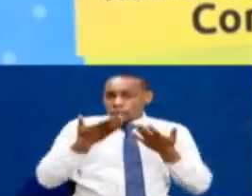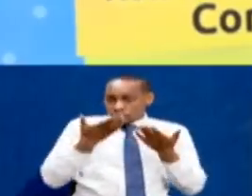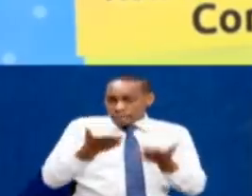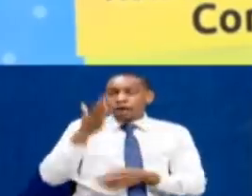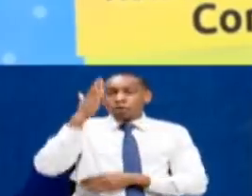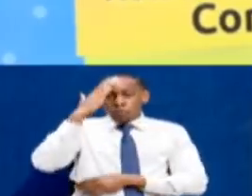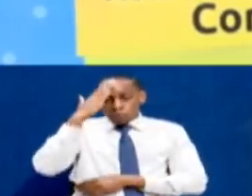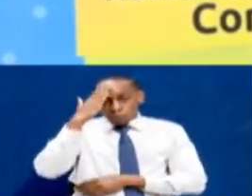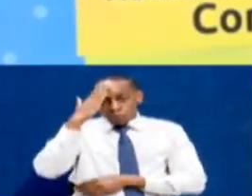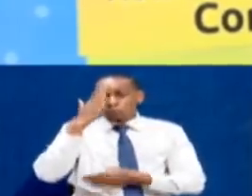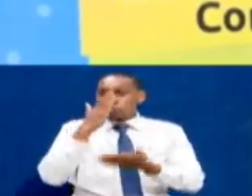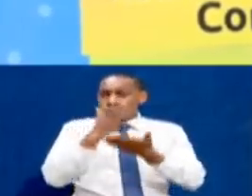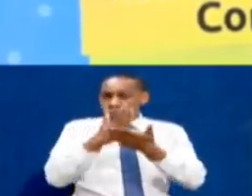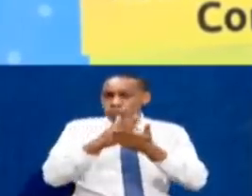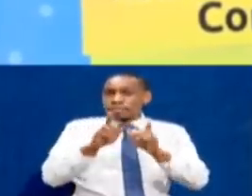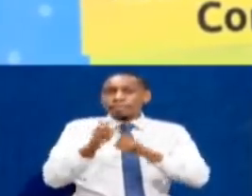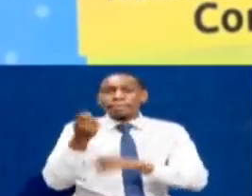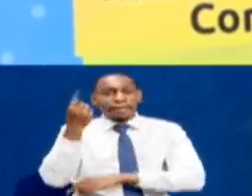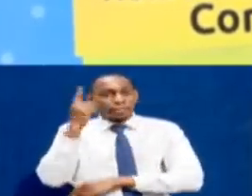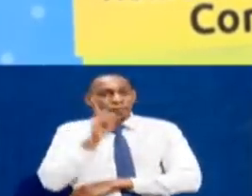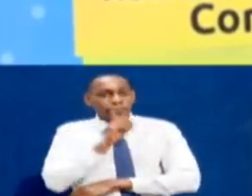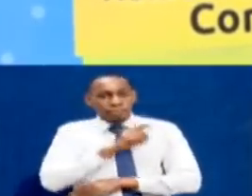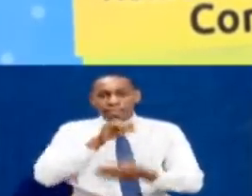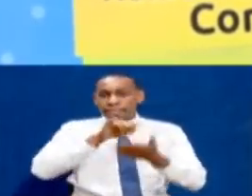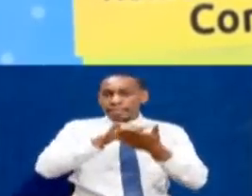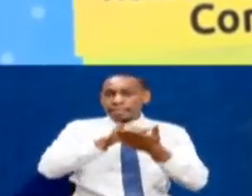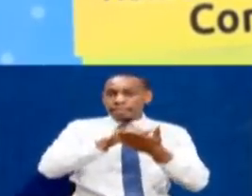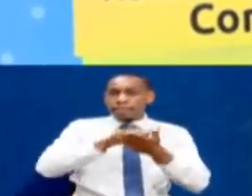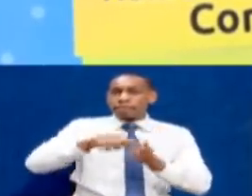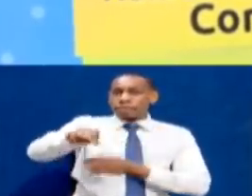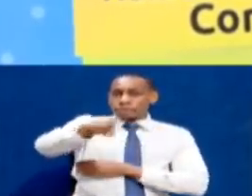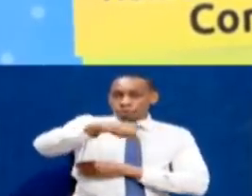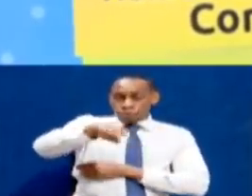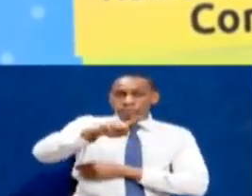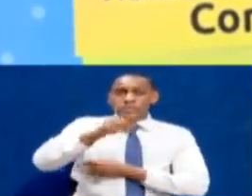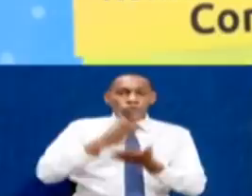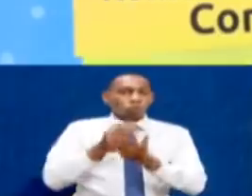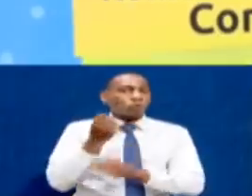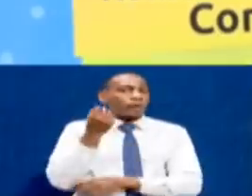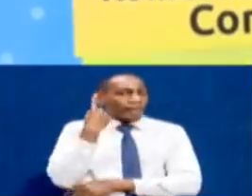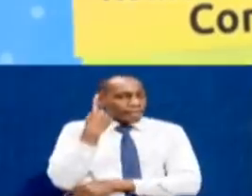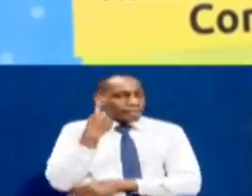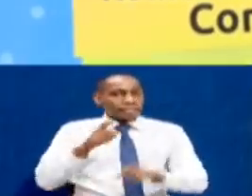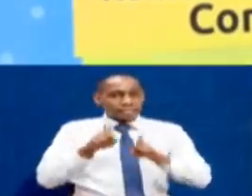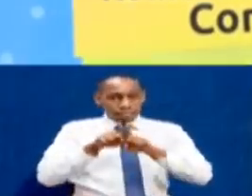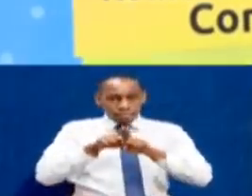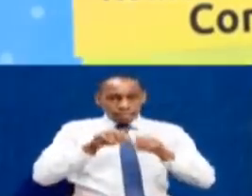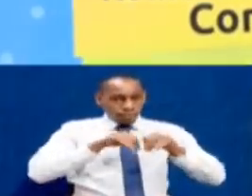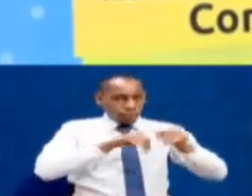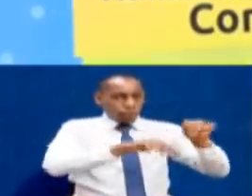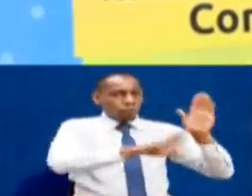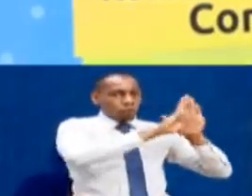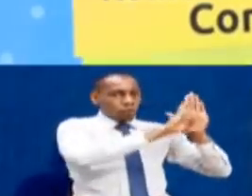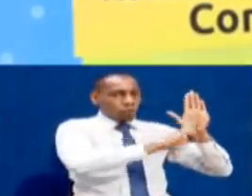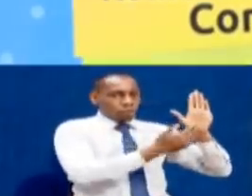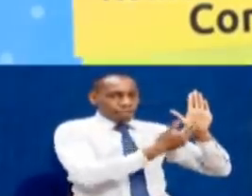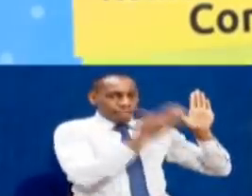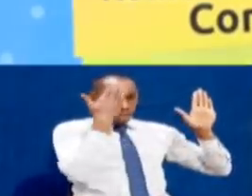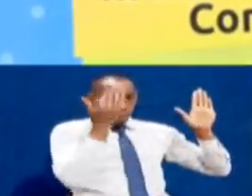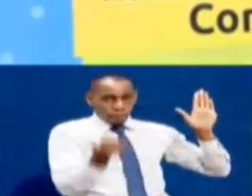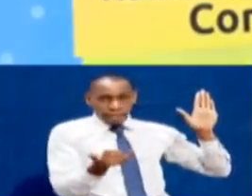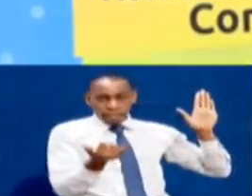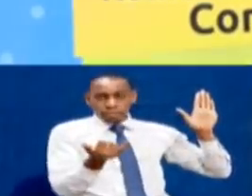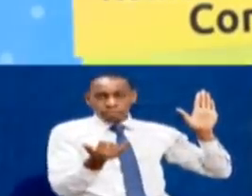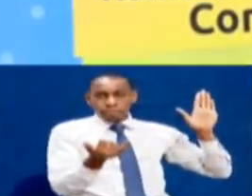now aware, on the understanding that we comprehend and we will be following these rules. Because